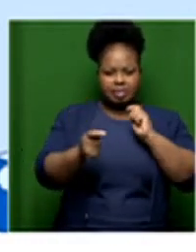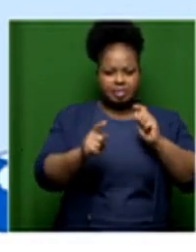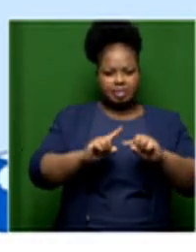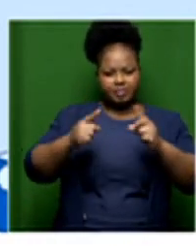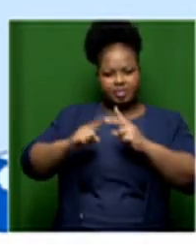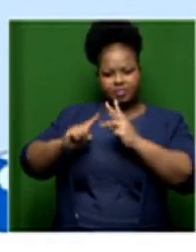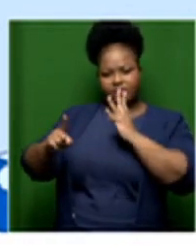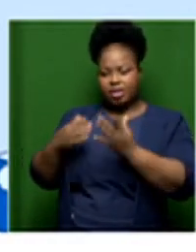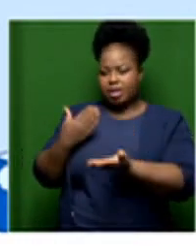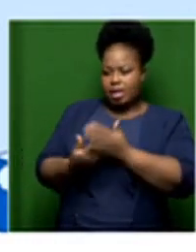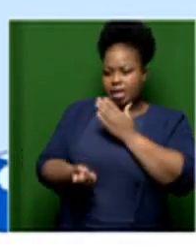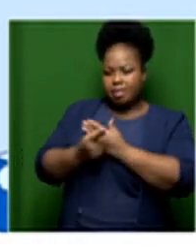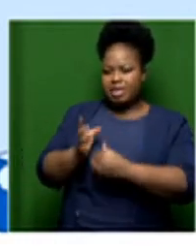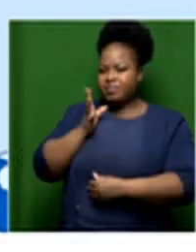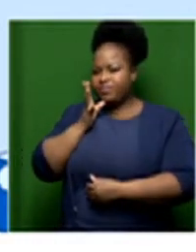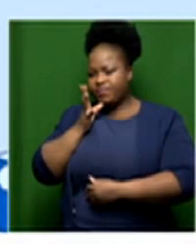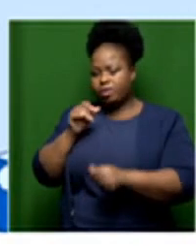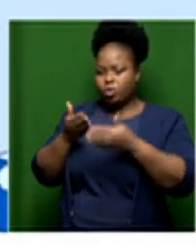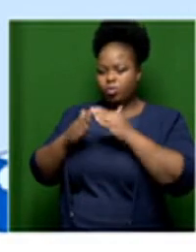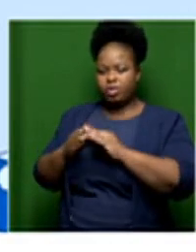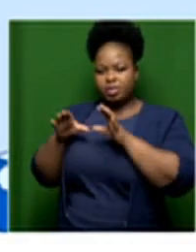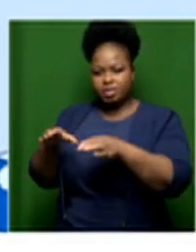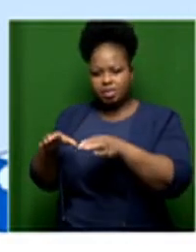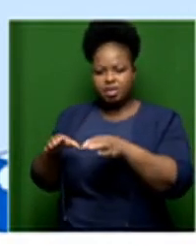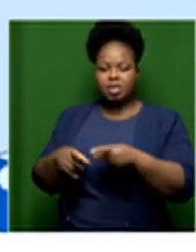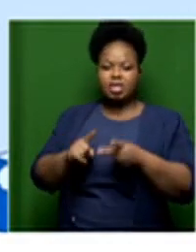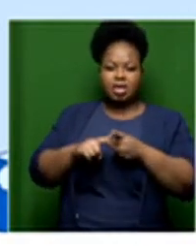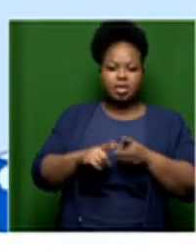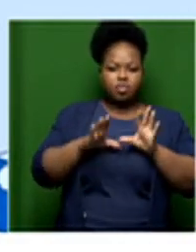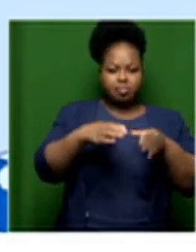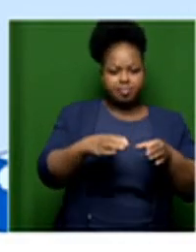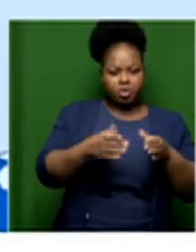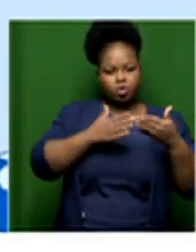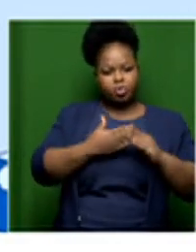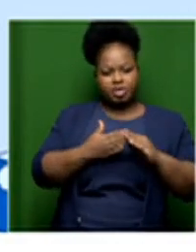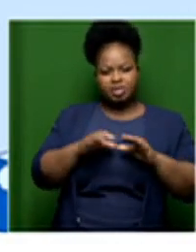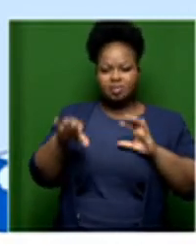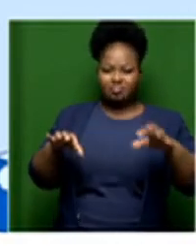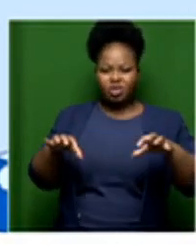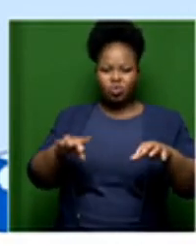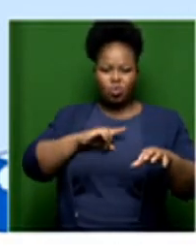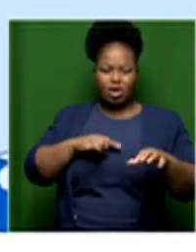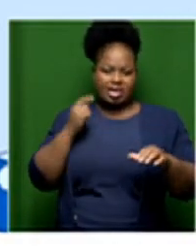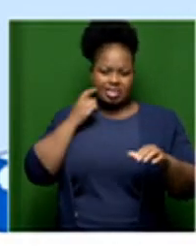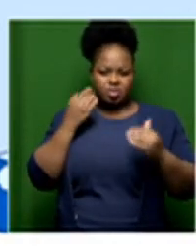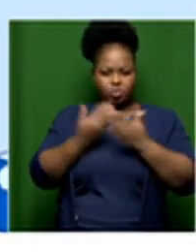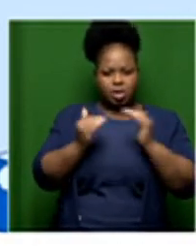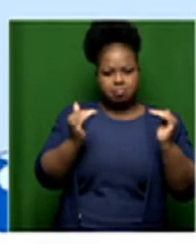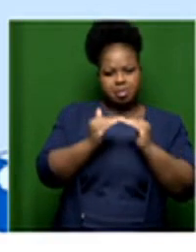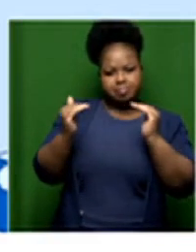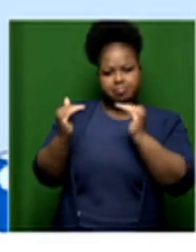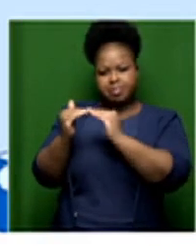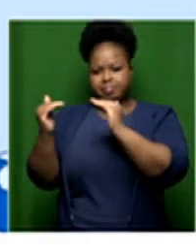that may have arisen since the last demarcation, so that you have an almost equal spread